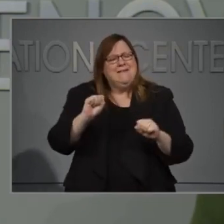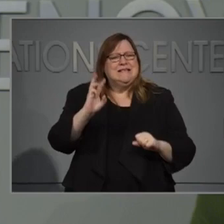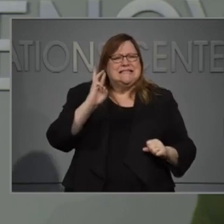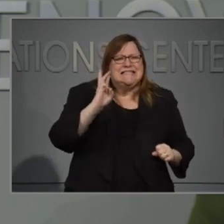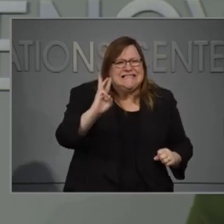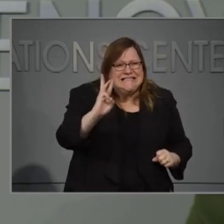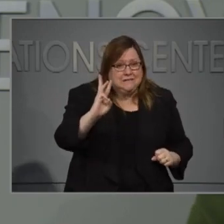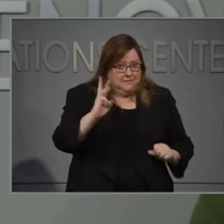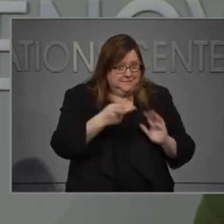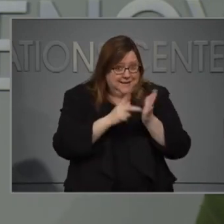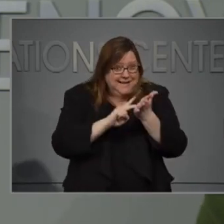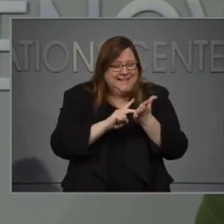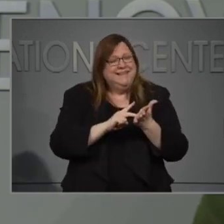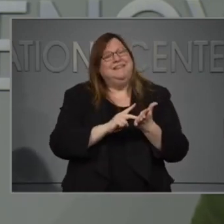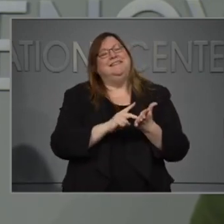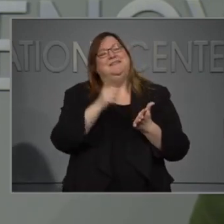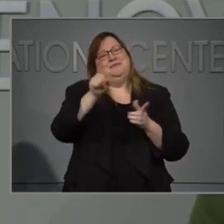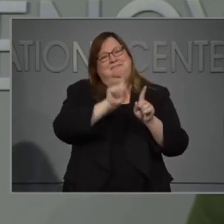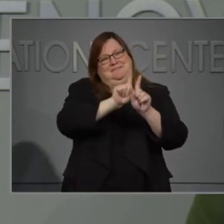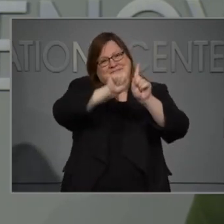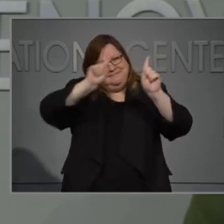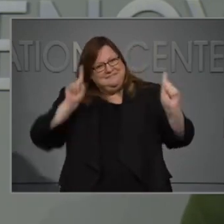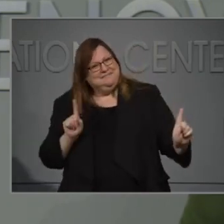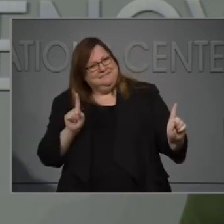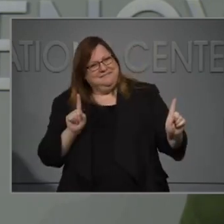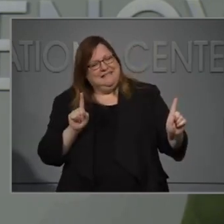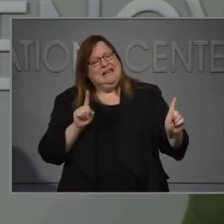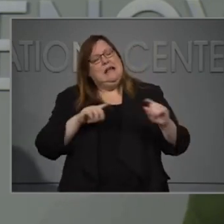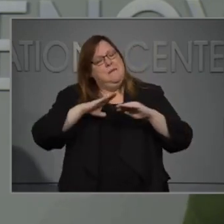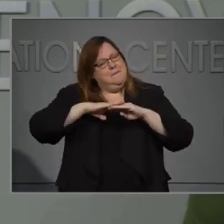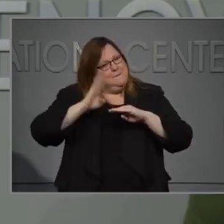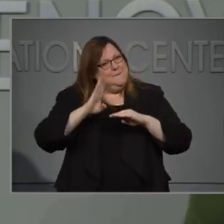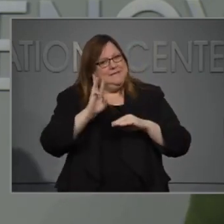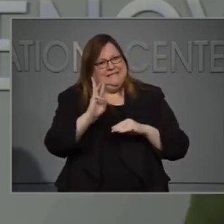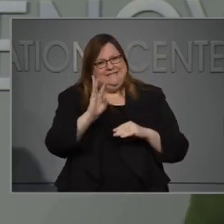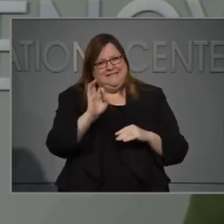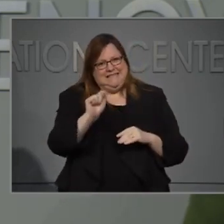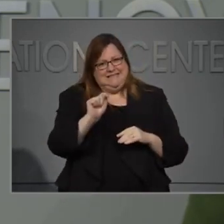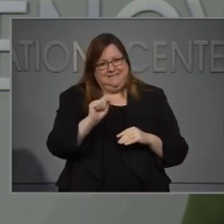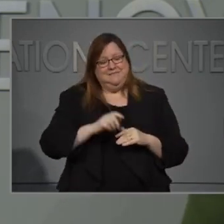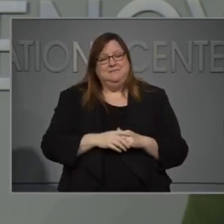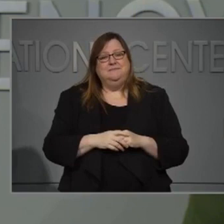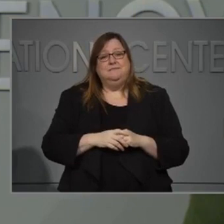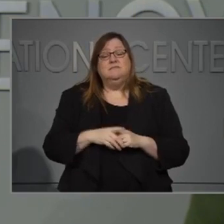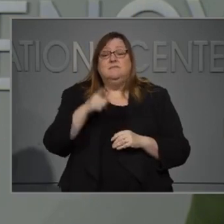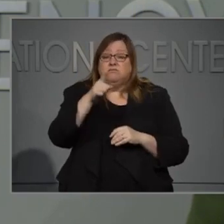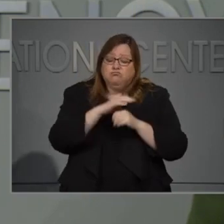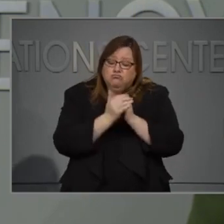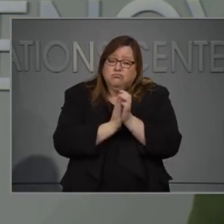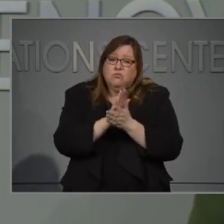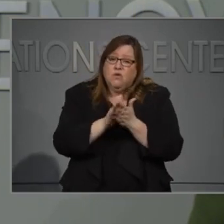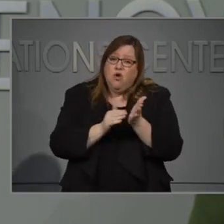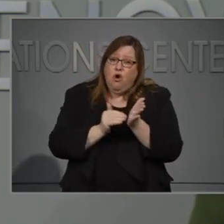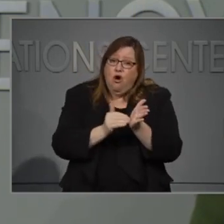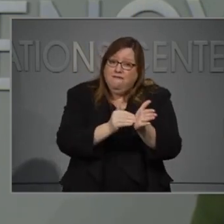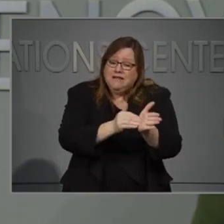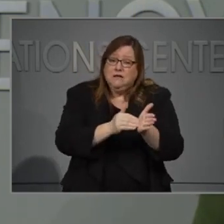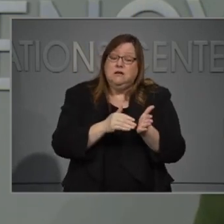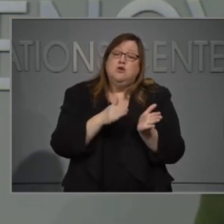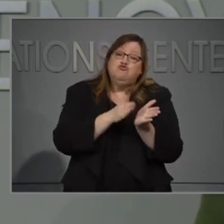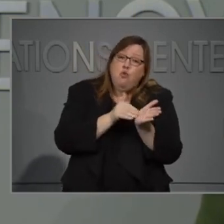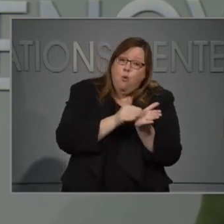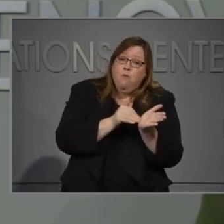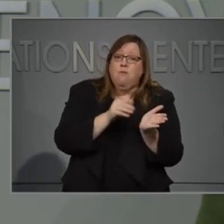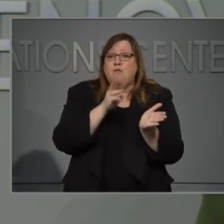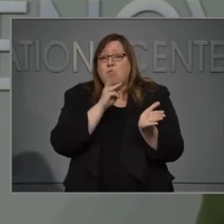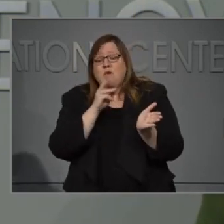between yourself and other people, at least 6 feet apart. Clean your hands often, either with soap and water for